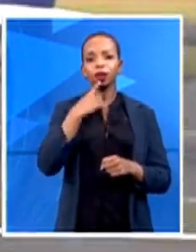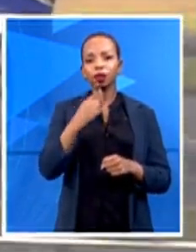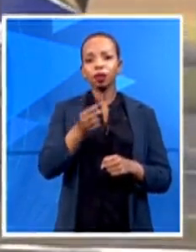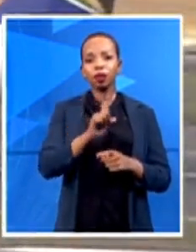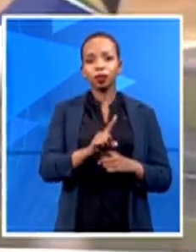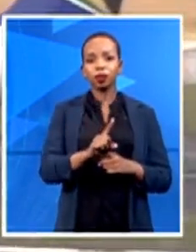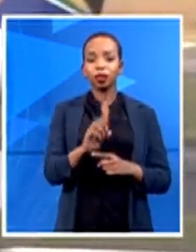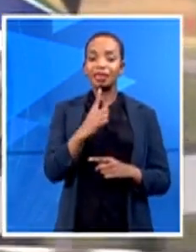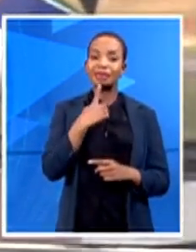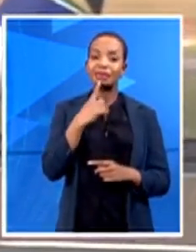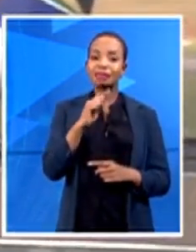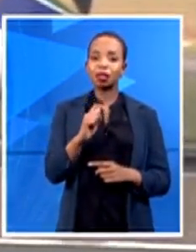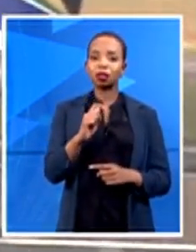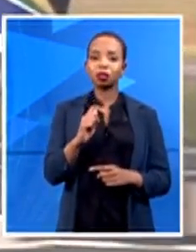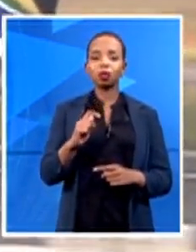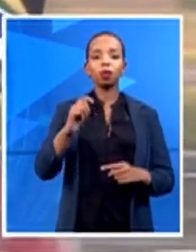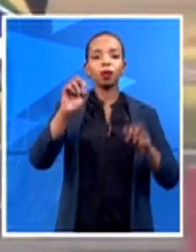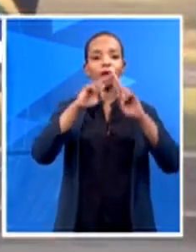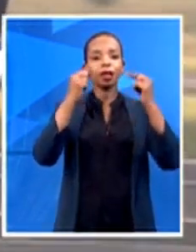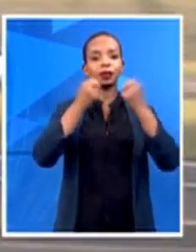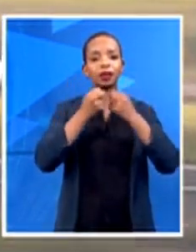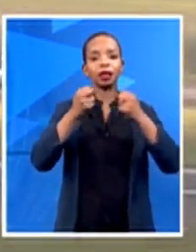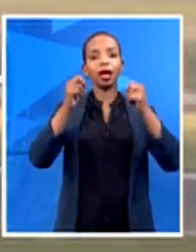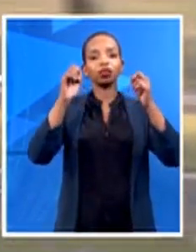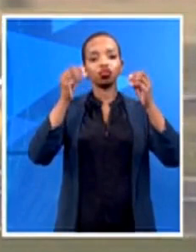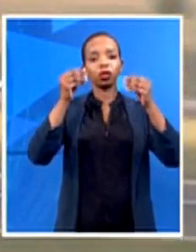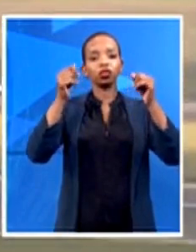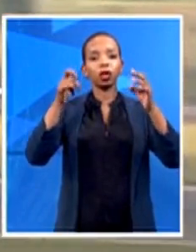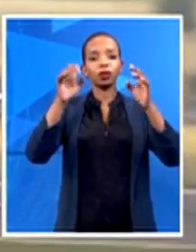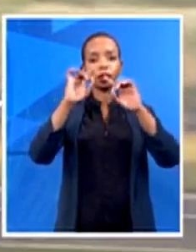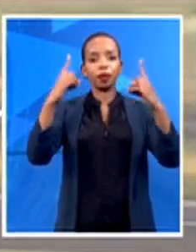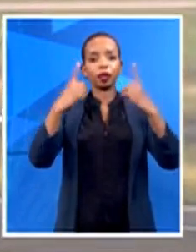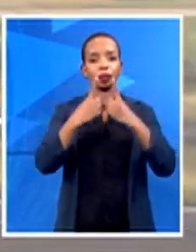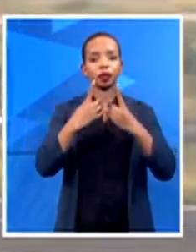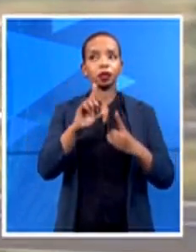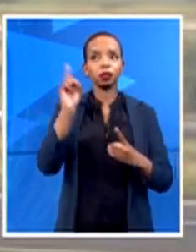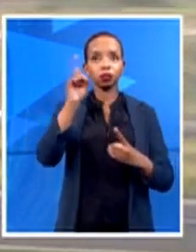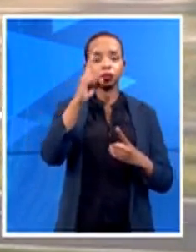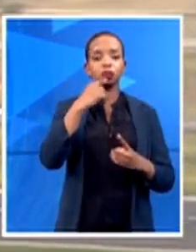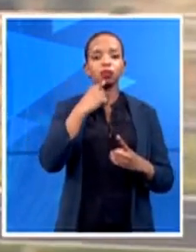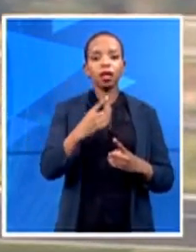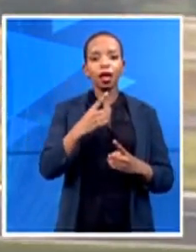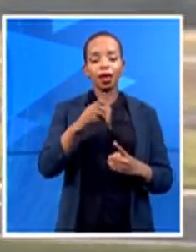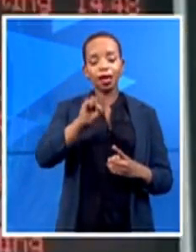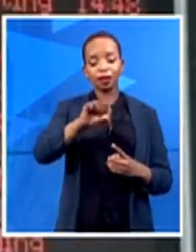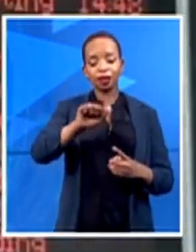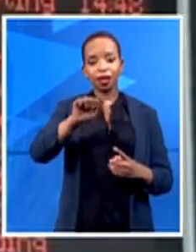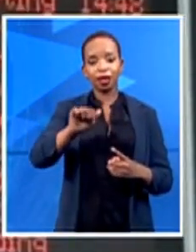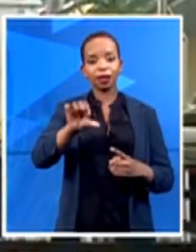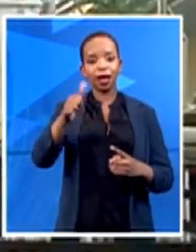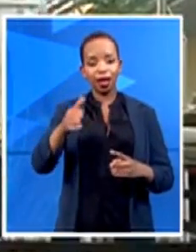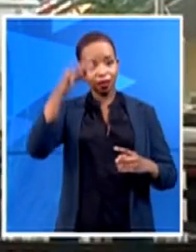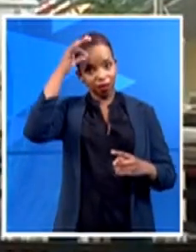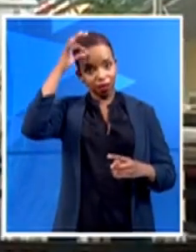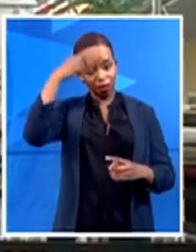Treasury Department to the effect that SAA and other state-owned entities, including SA Express, should be